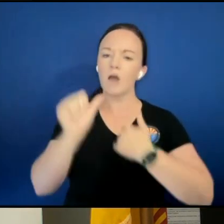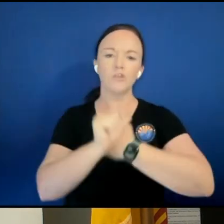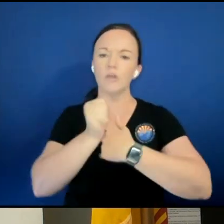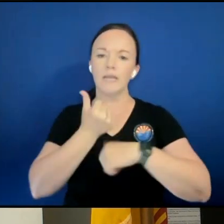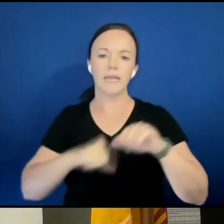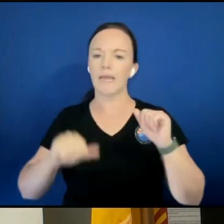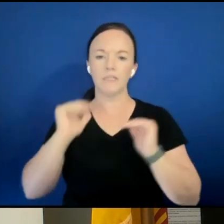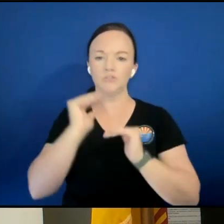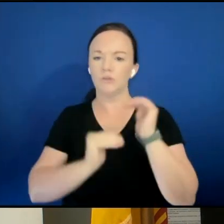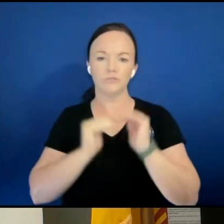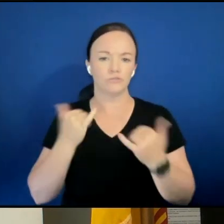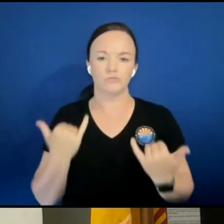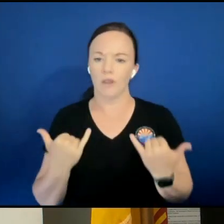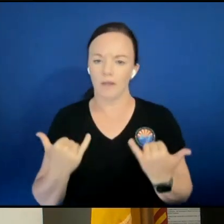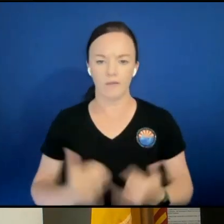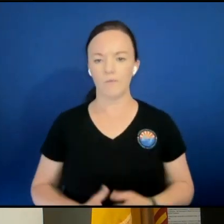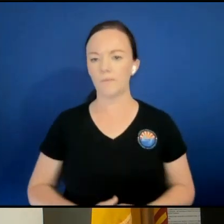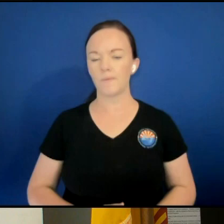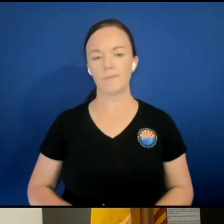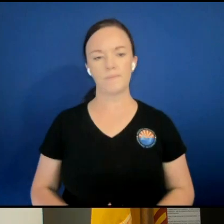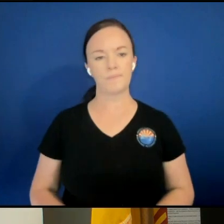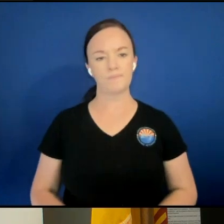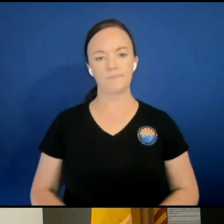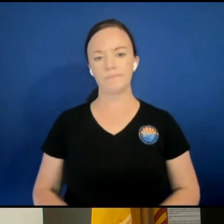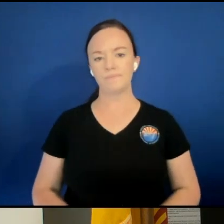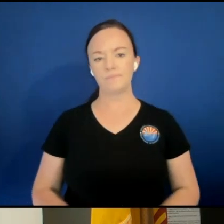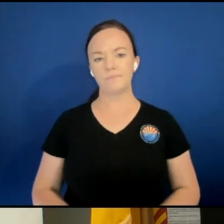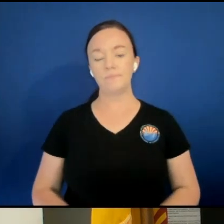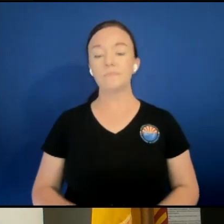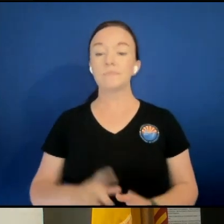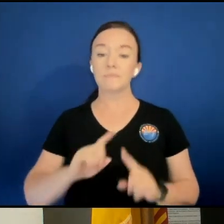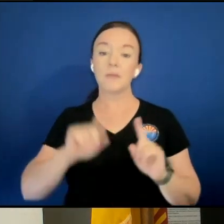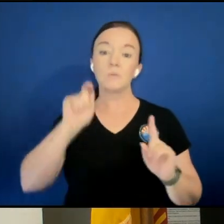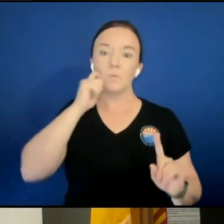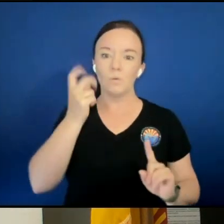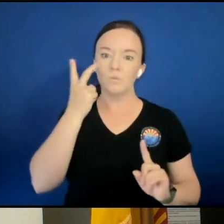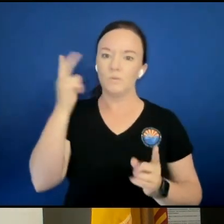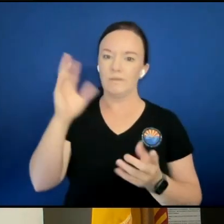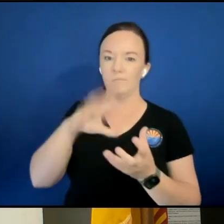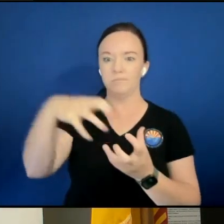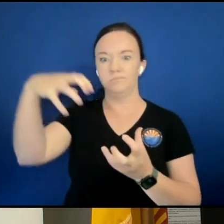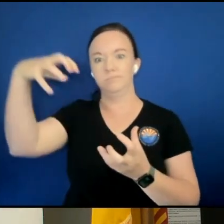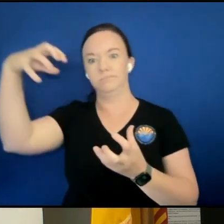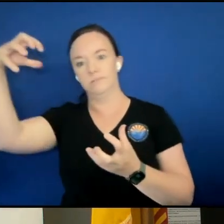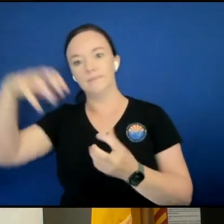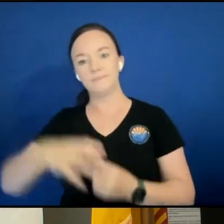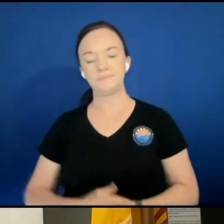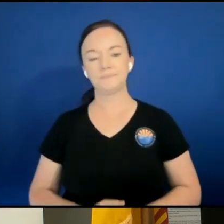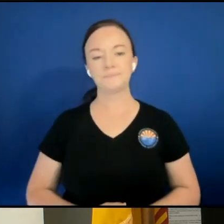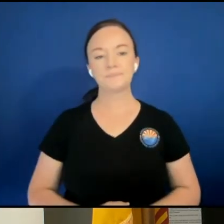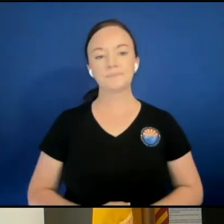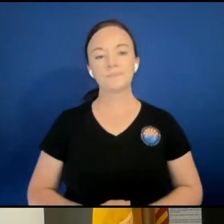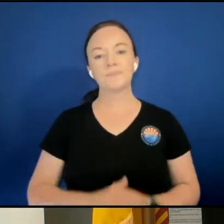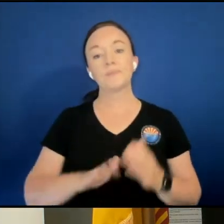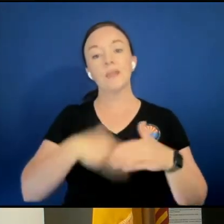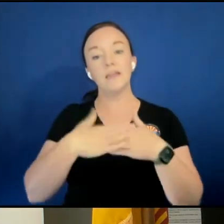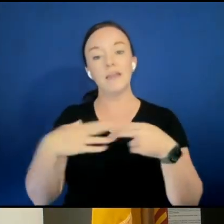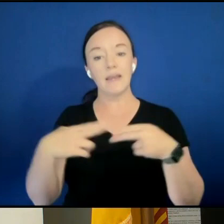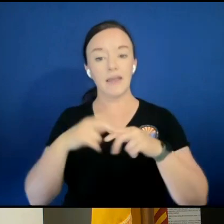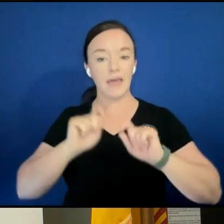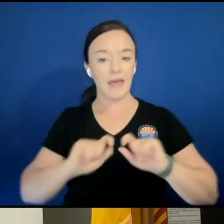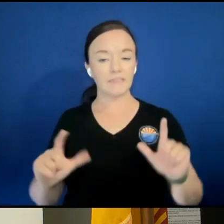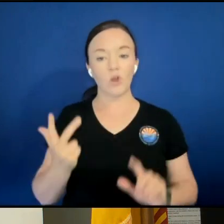time. So pretty neat to see that there. So we'll move on. Here, we'll look at our